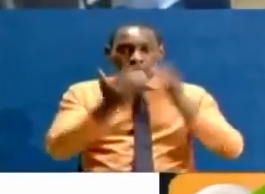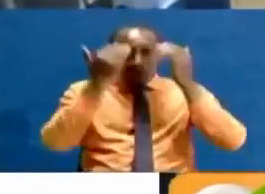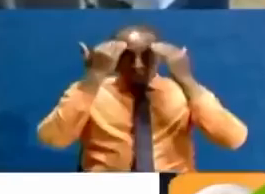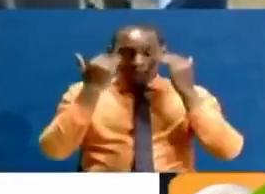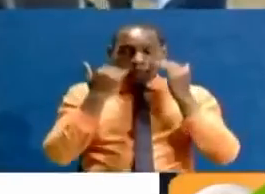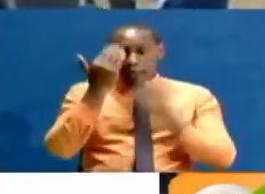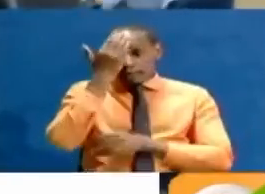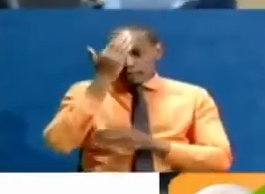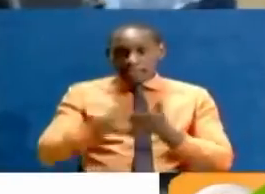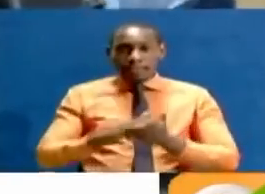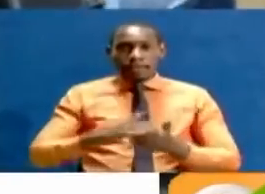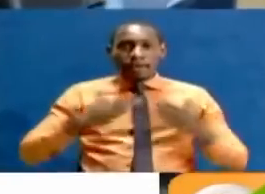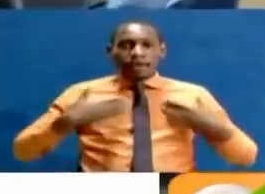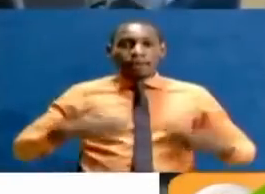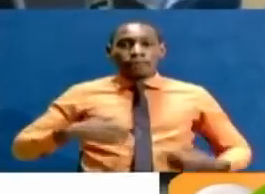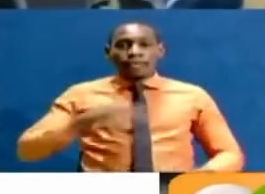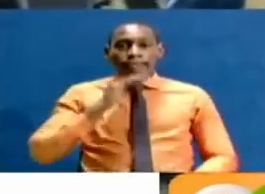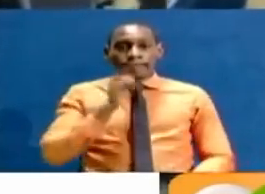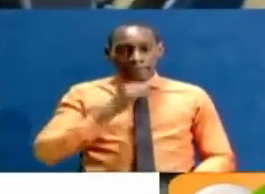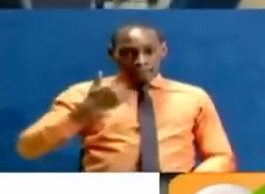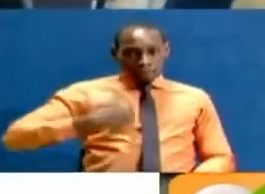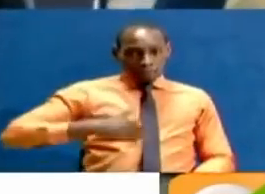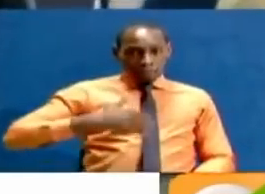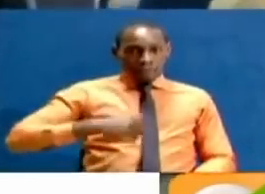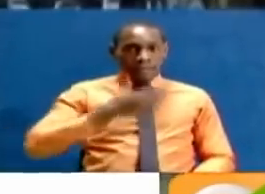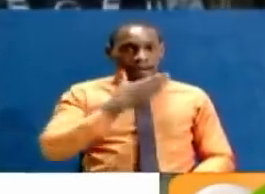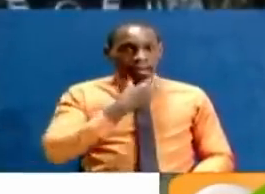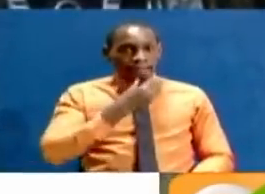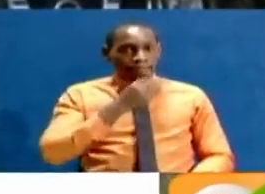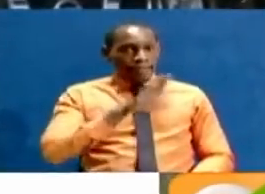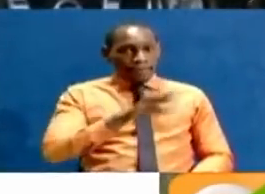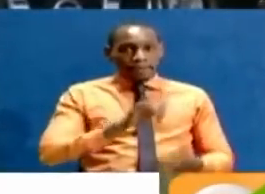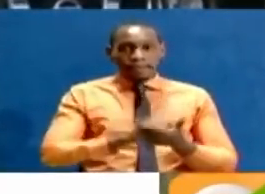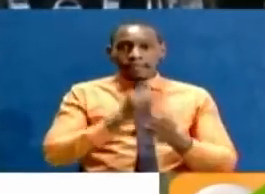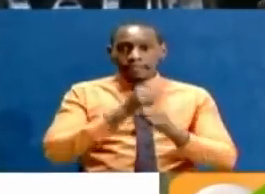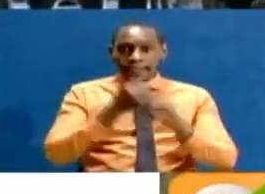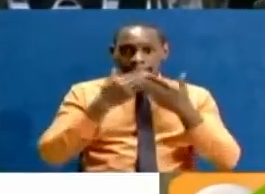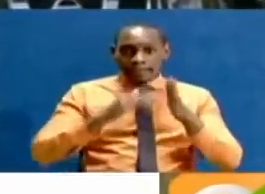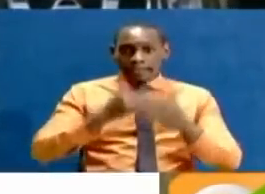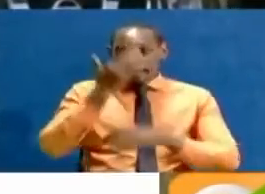Monday. A post-mortem examination on the body of Henry Maina will be